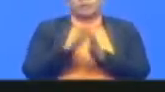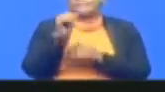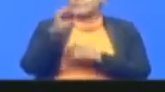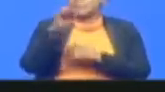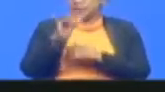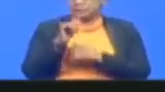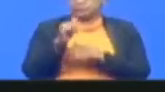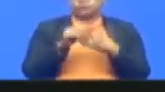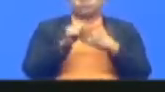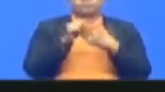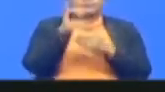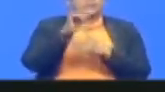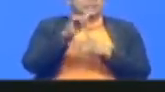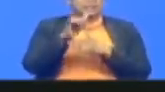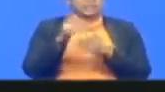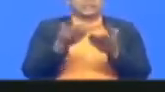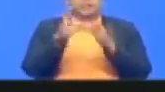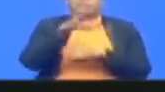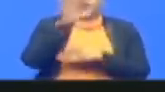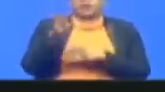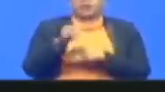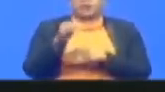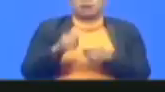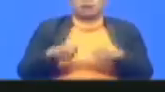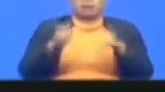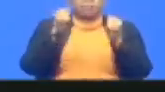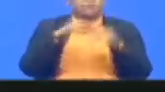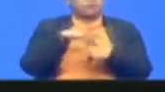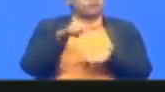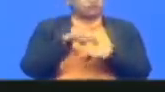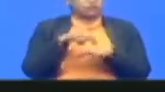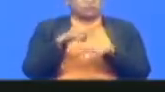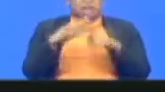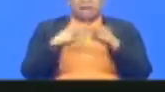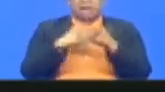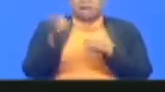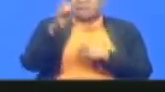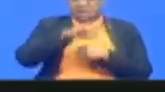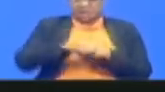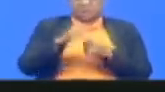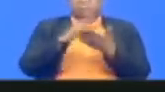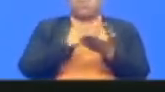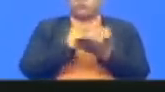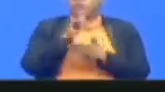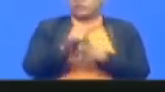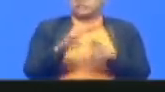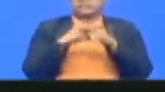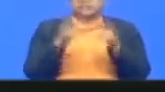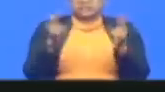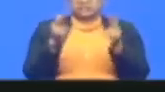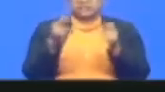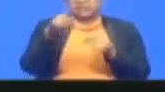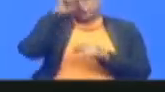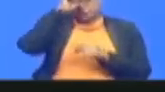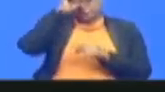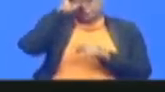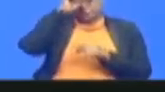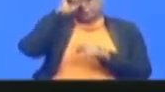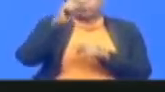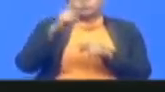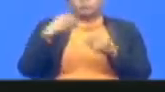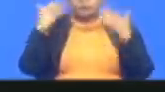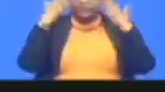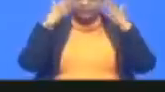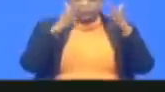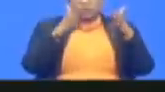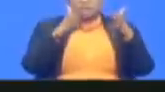lead his charges up front at the Africa Cup of Nations. With 9 days to go before the Continental Showpiece kicks off in Cairo, Egypt, we focus on the